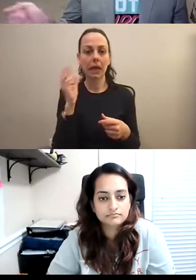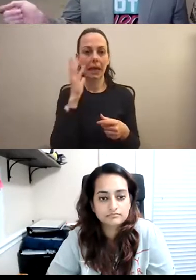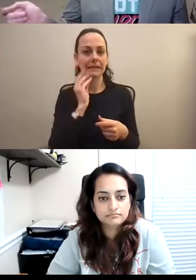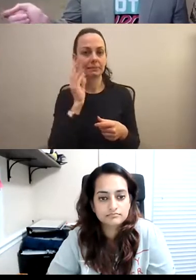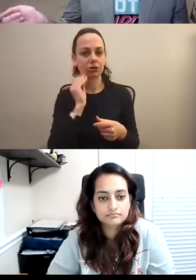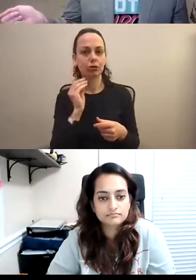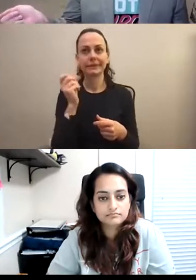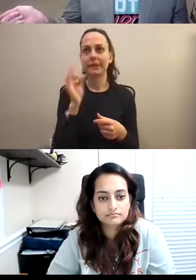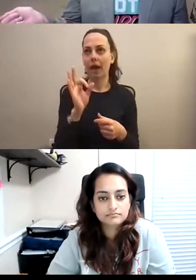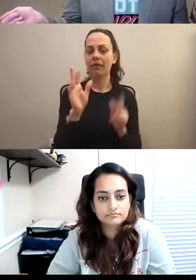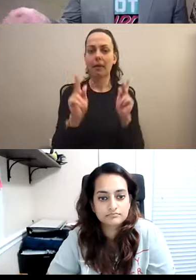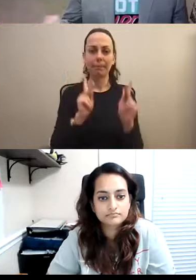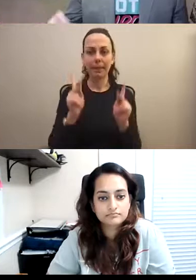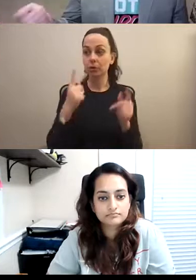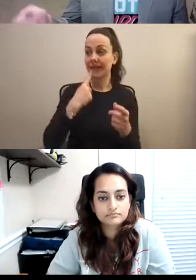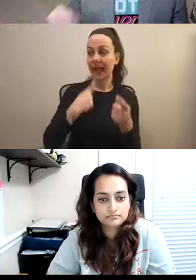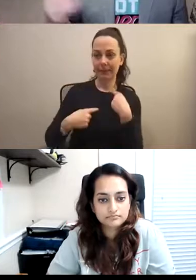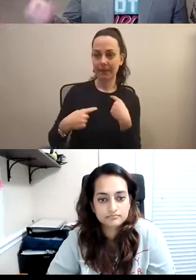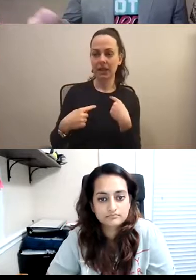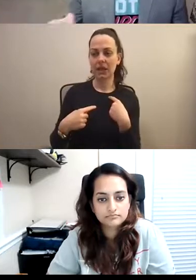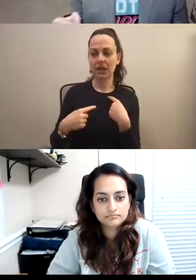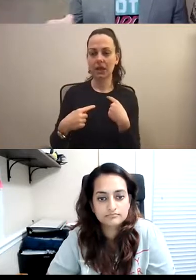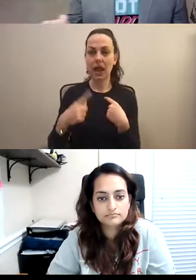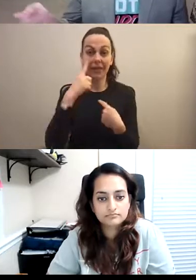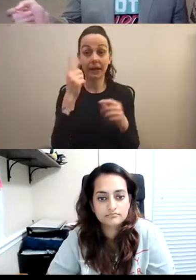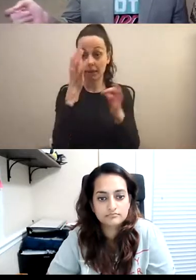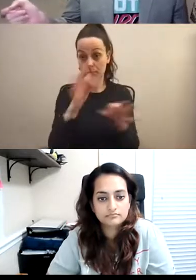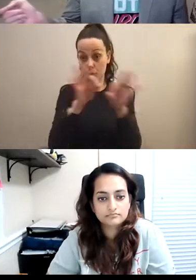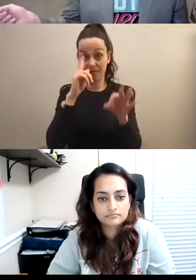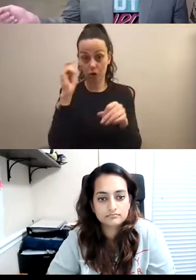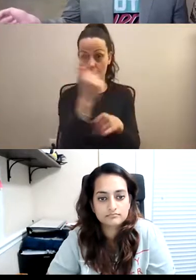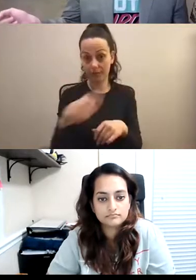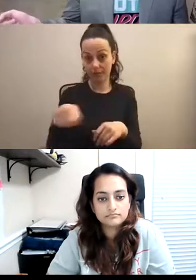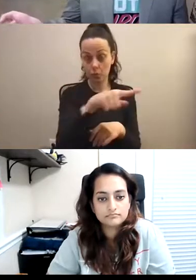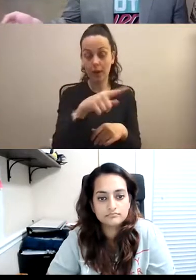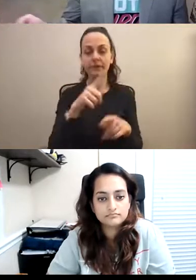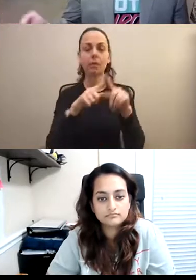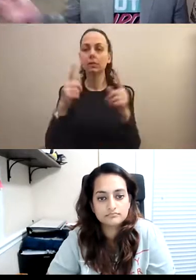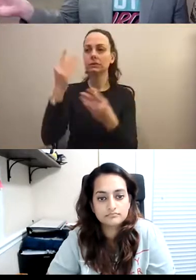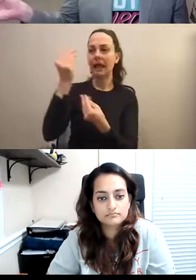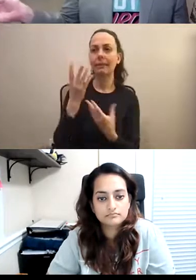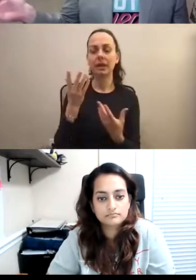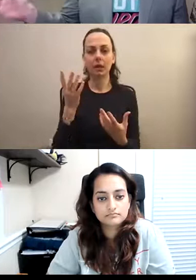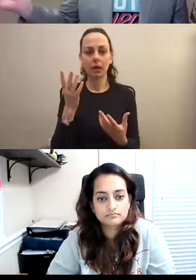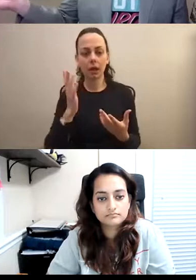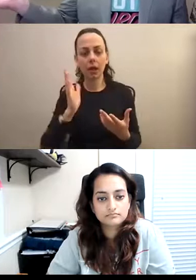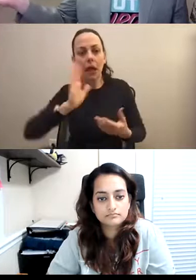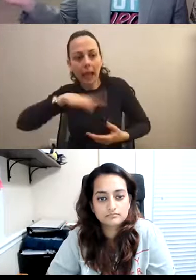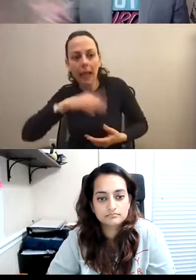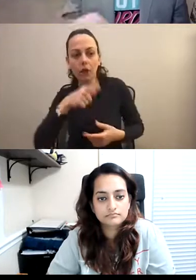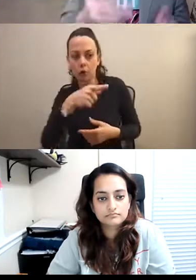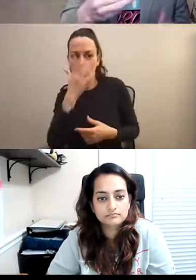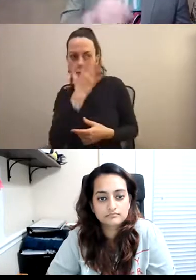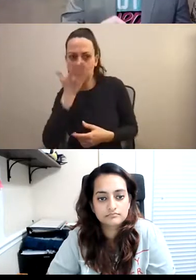experiences of people telling me, and I think this is important for the audience, telling me like, hey, you look